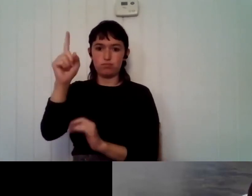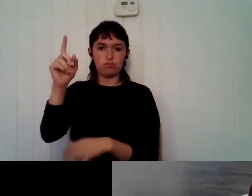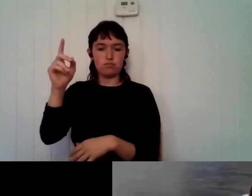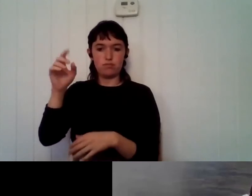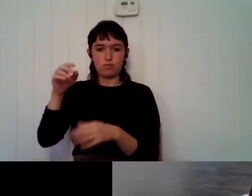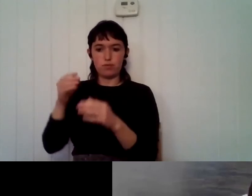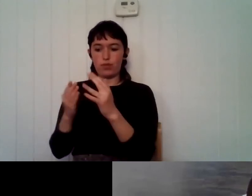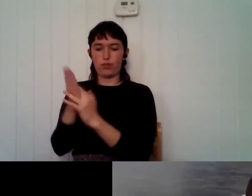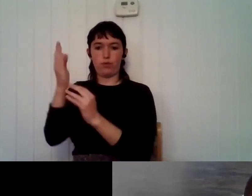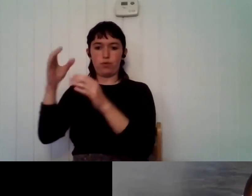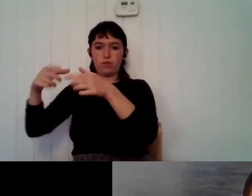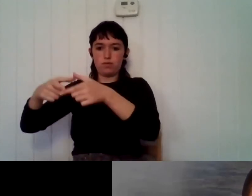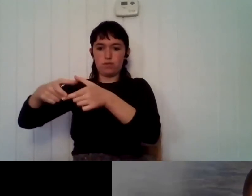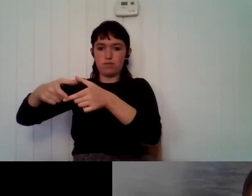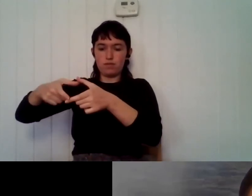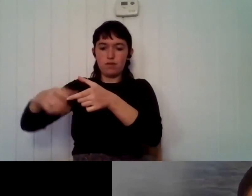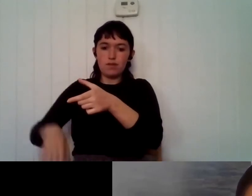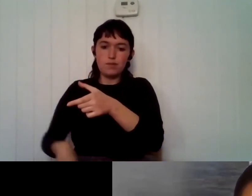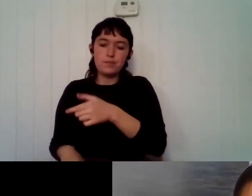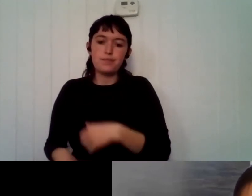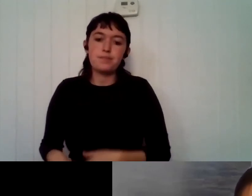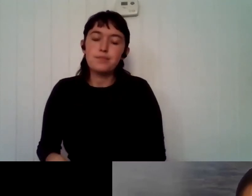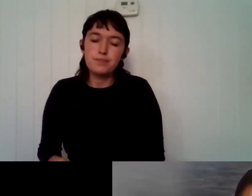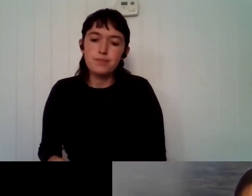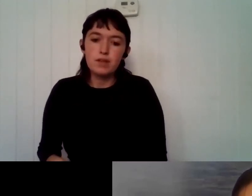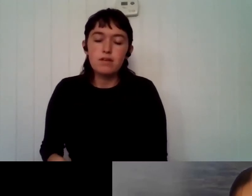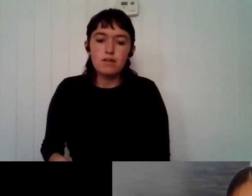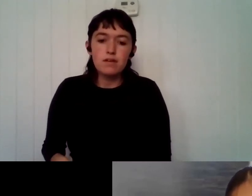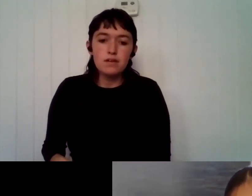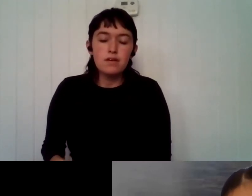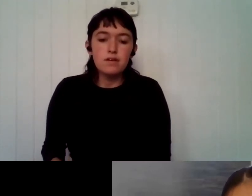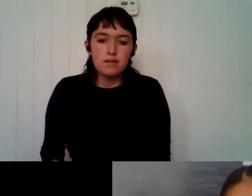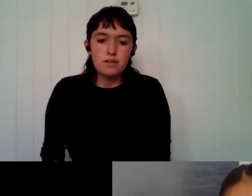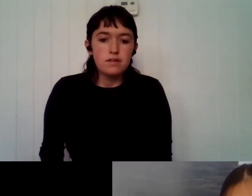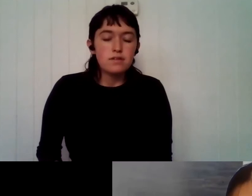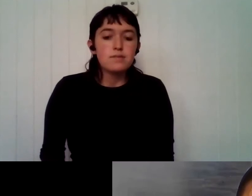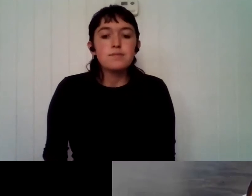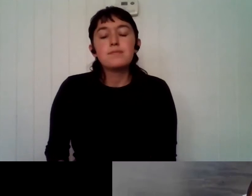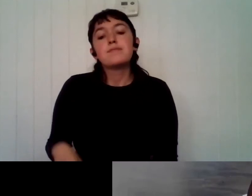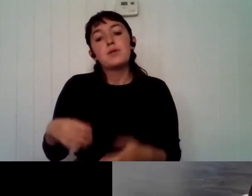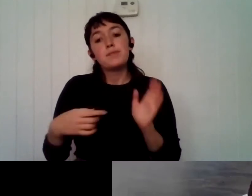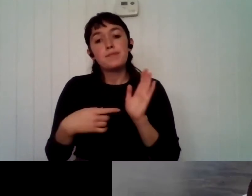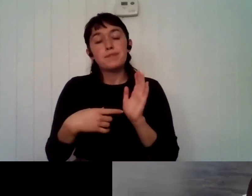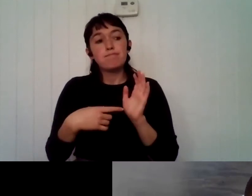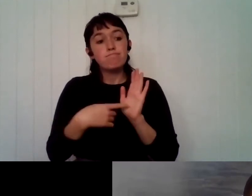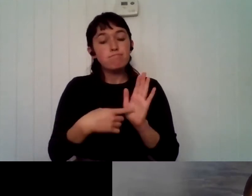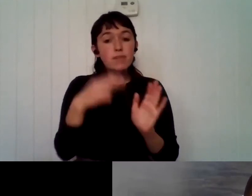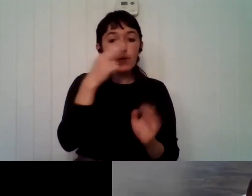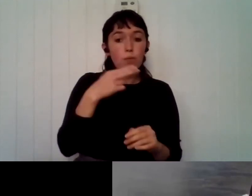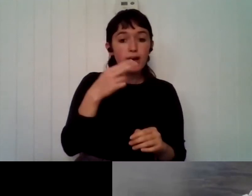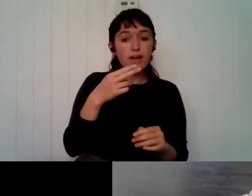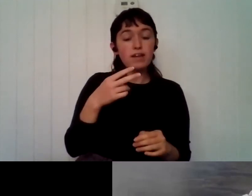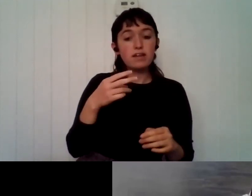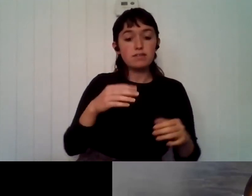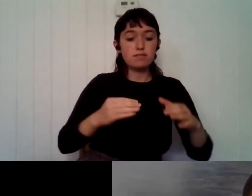where you usually get the eruptions. Now, in the case of, for example, Hawaii volcanoes, it's much